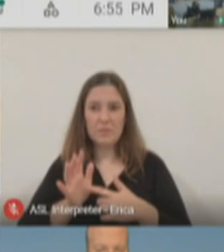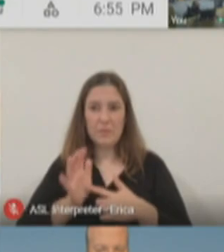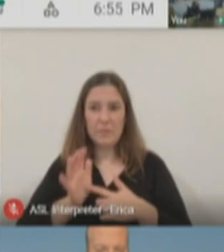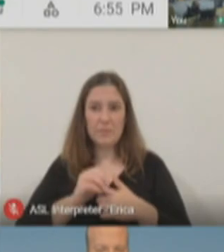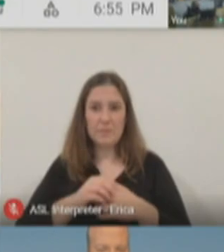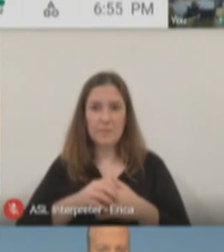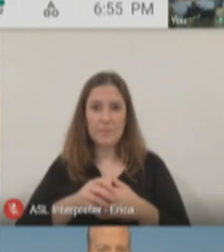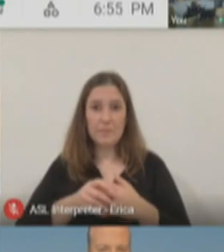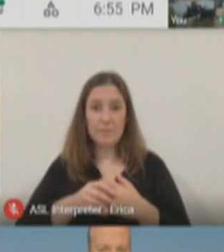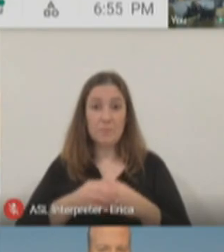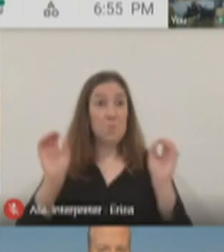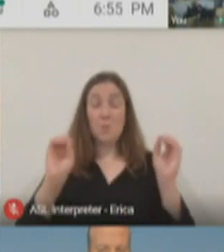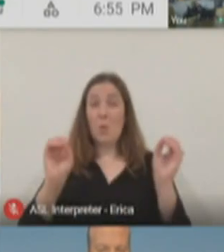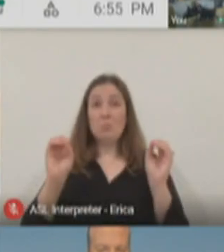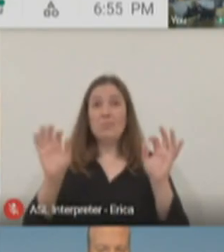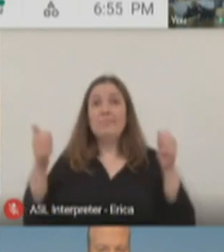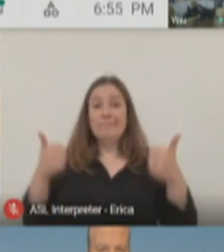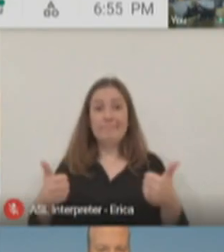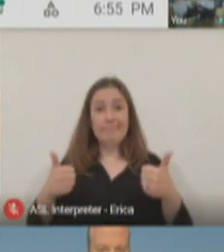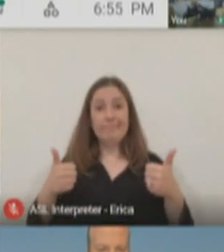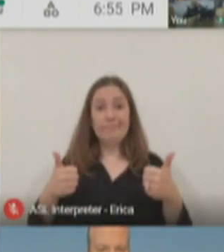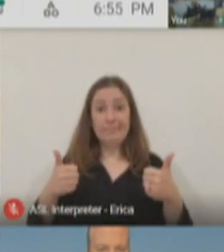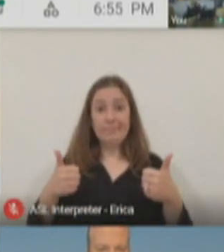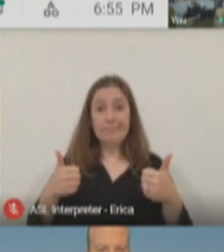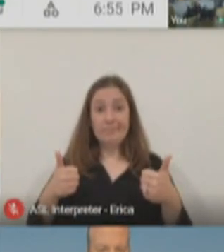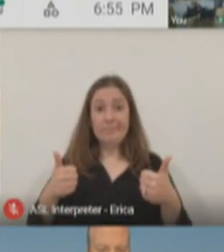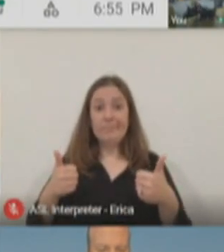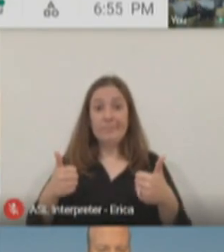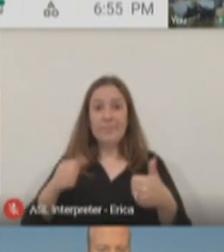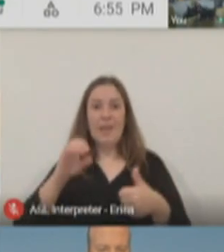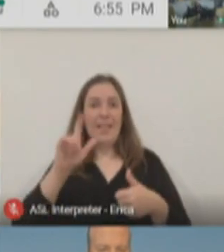Nope, okay. All right.